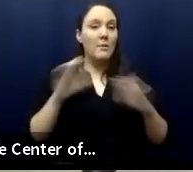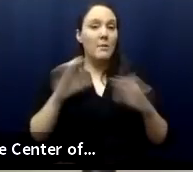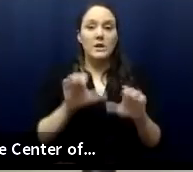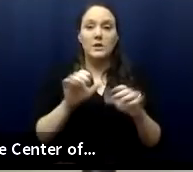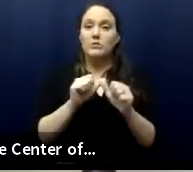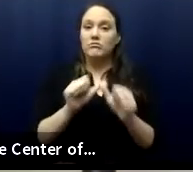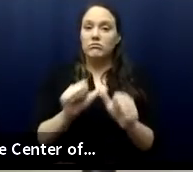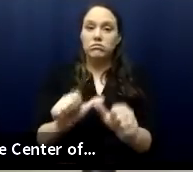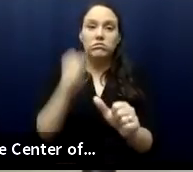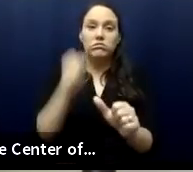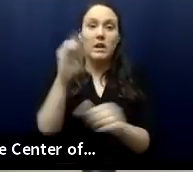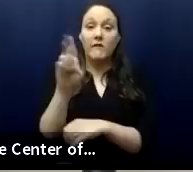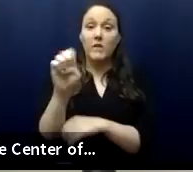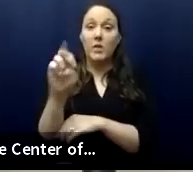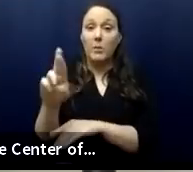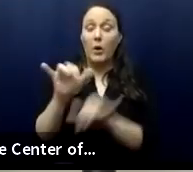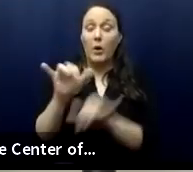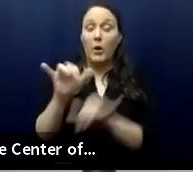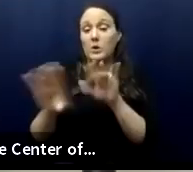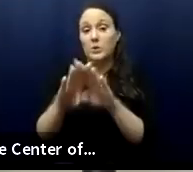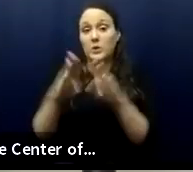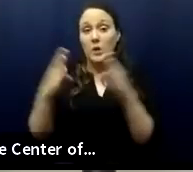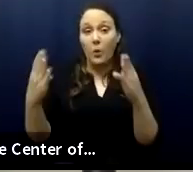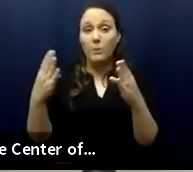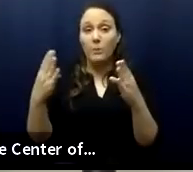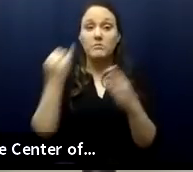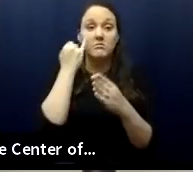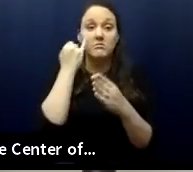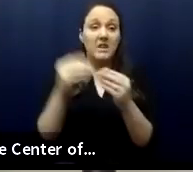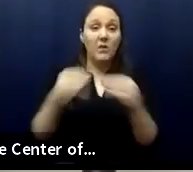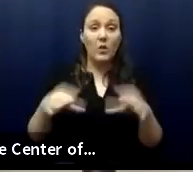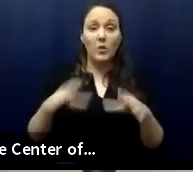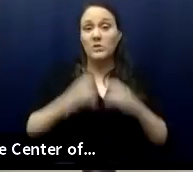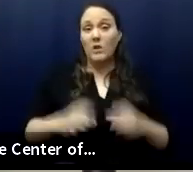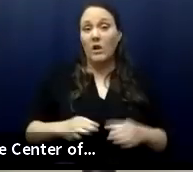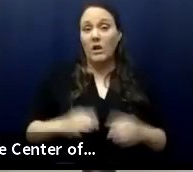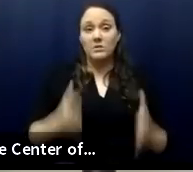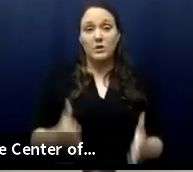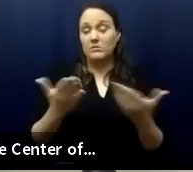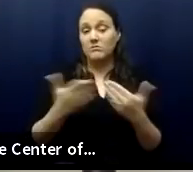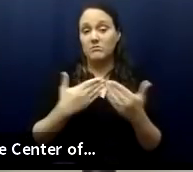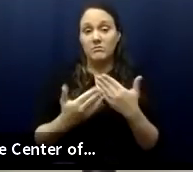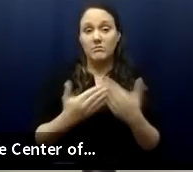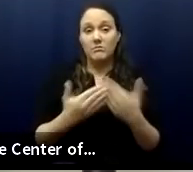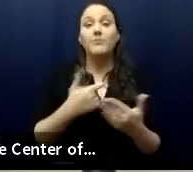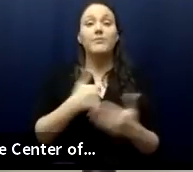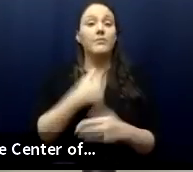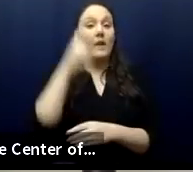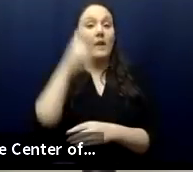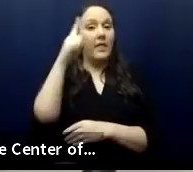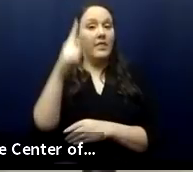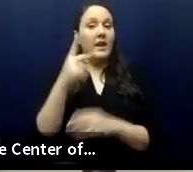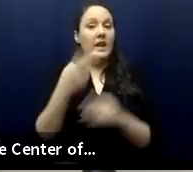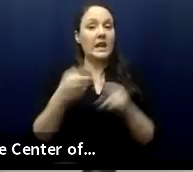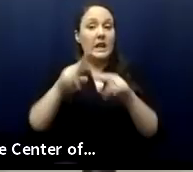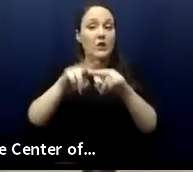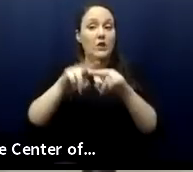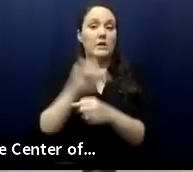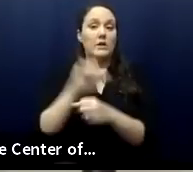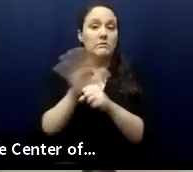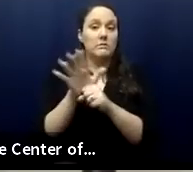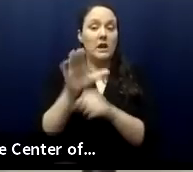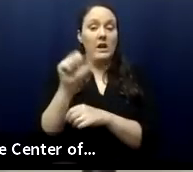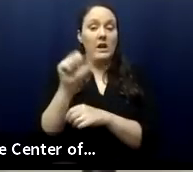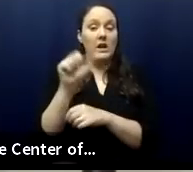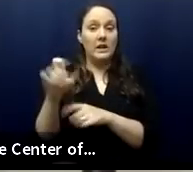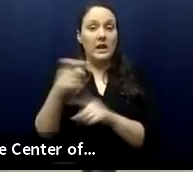bars open, even if we lose some customers. I feel possibly the reason for the increase in the COVID cases is stemming from